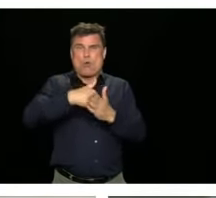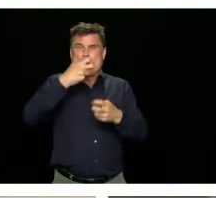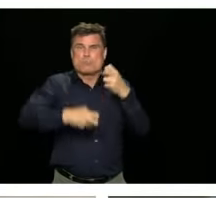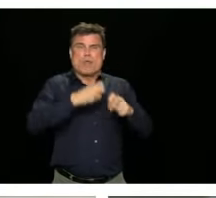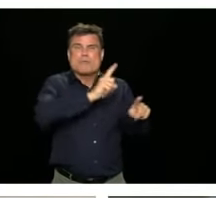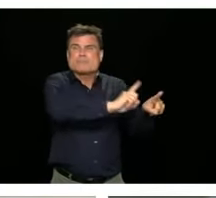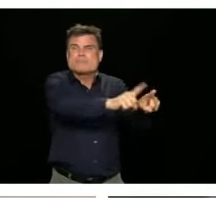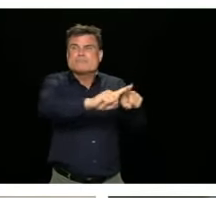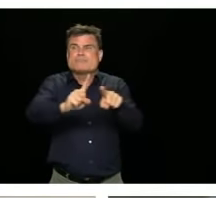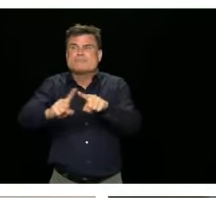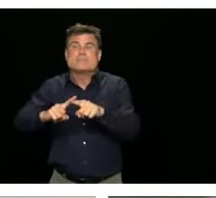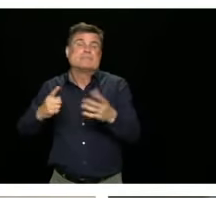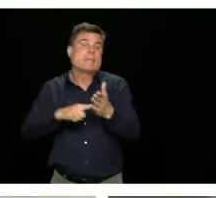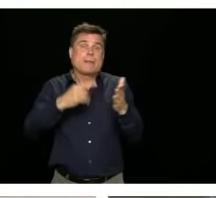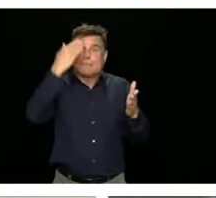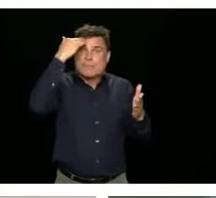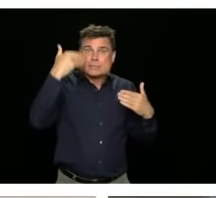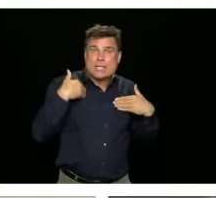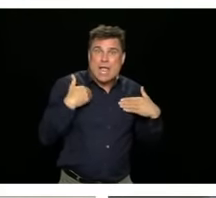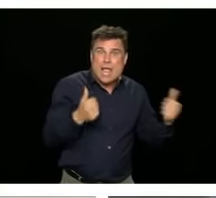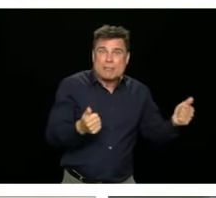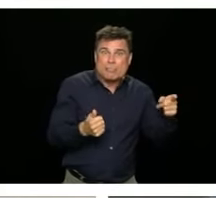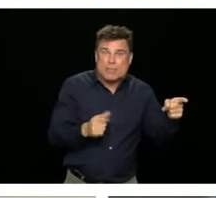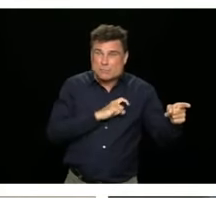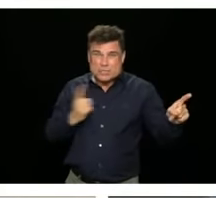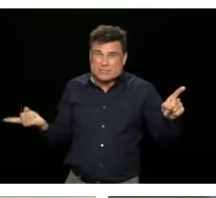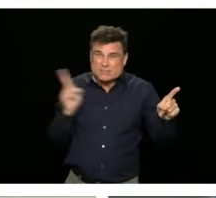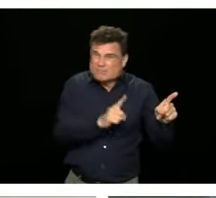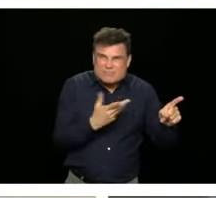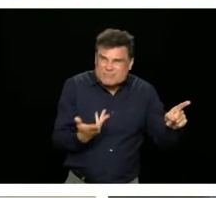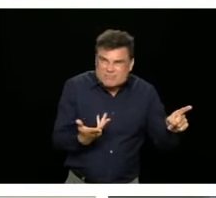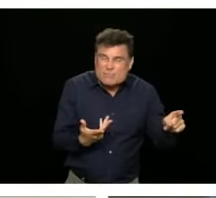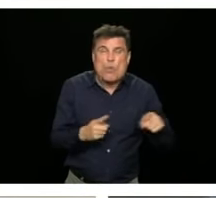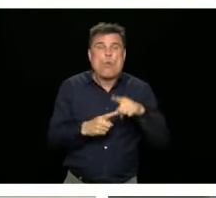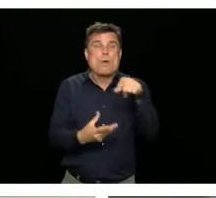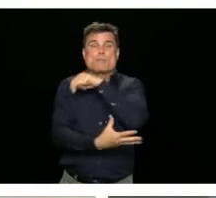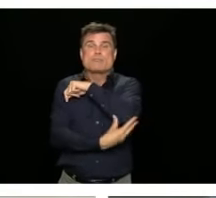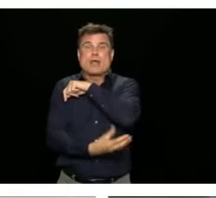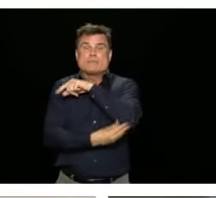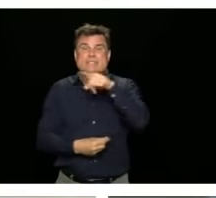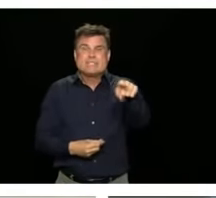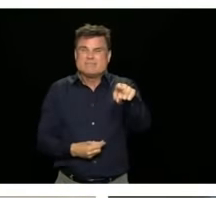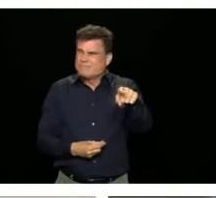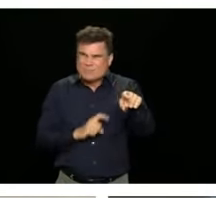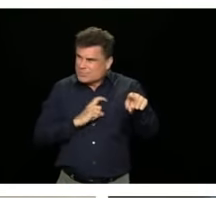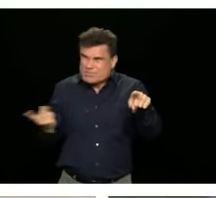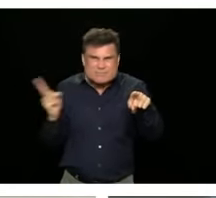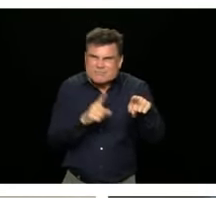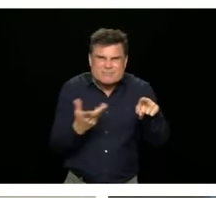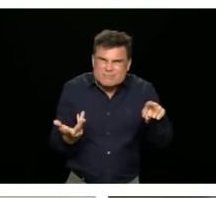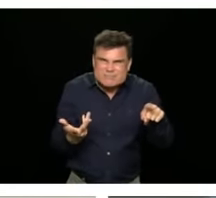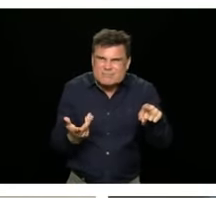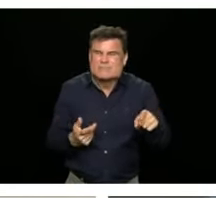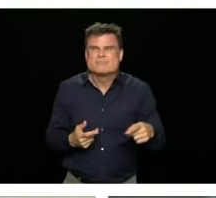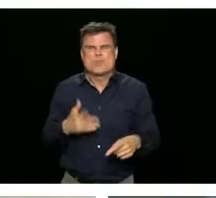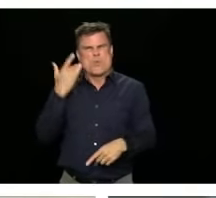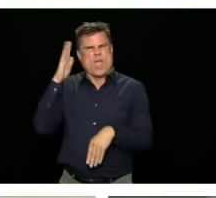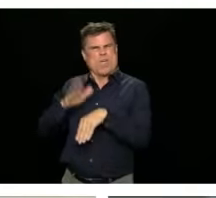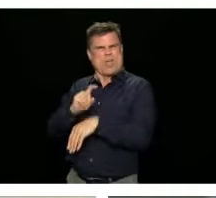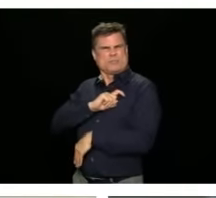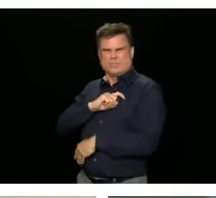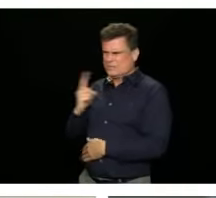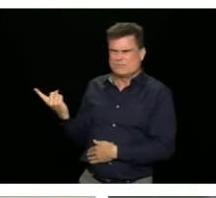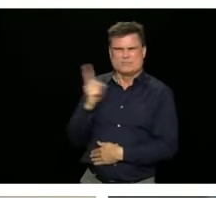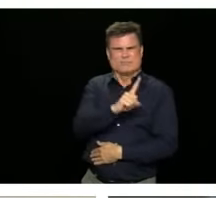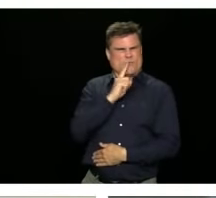and also I believe Los Angeles, where radical steps are in the process of being taken to reconsider policing.